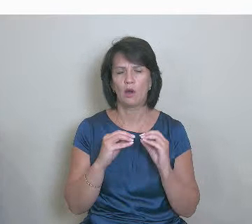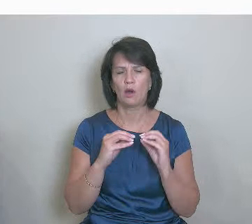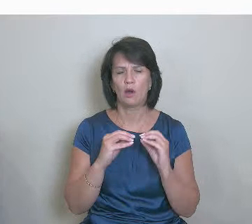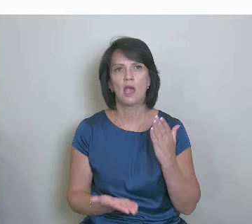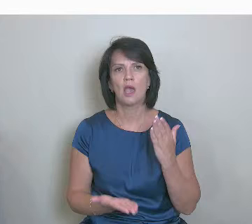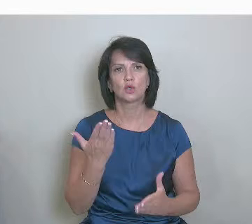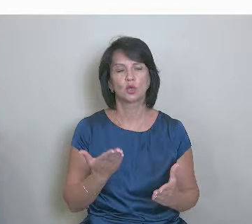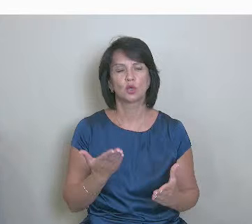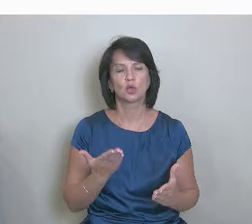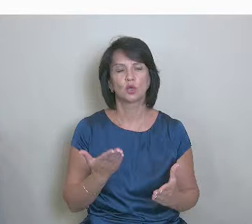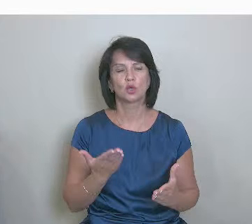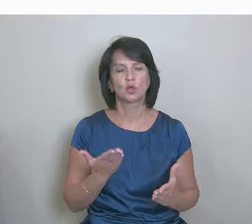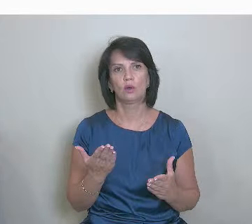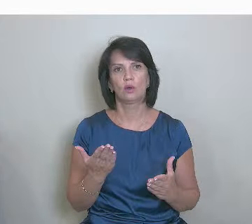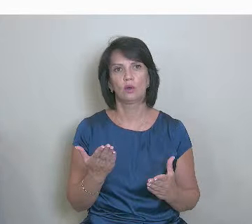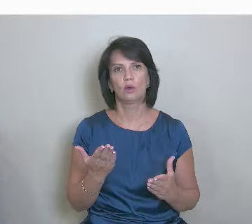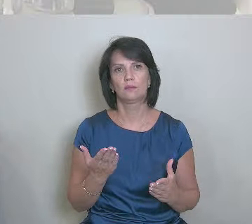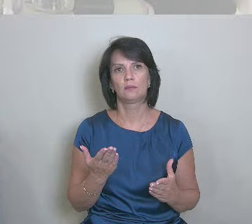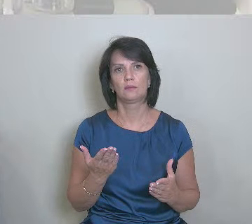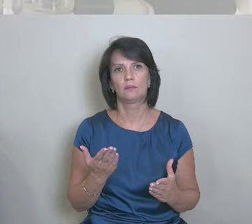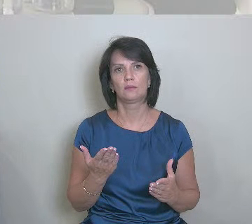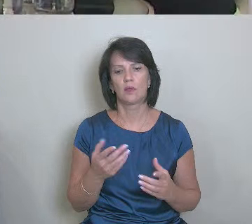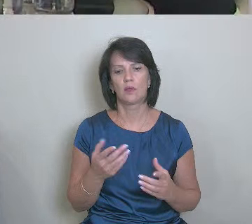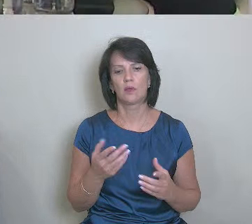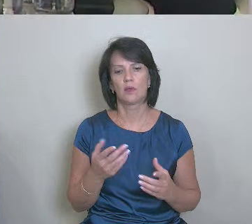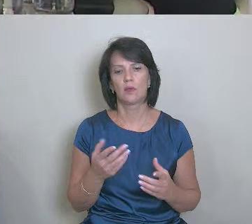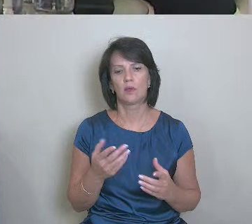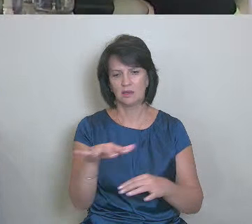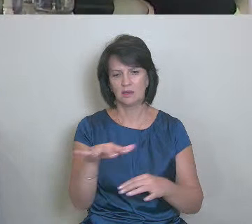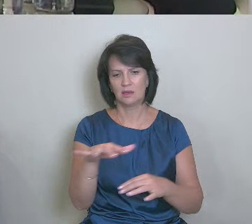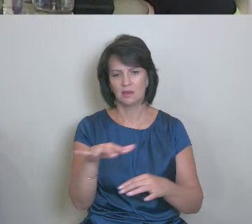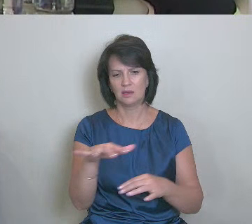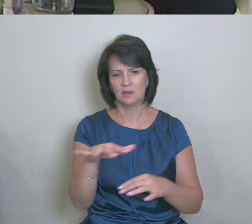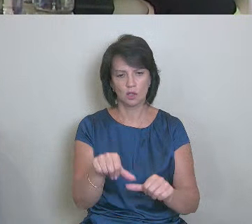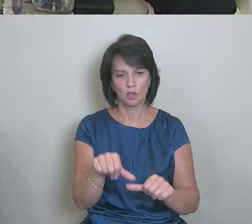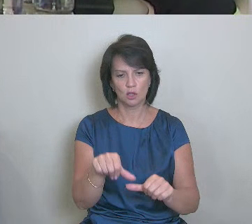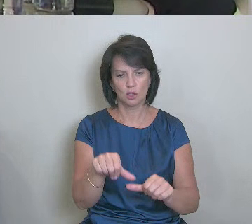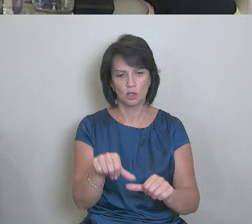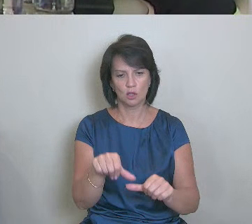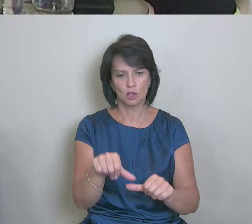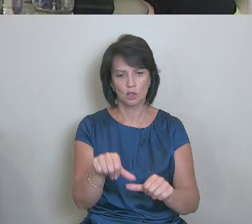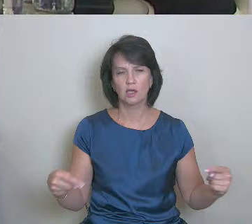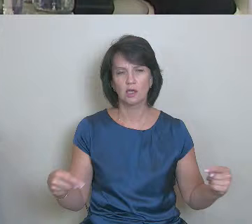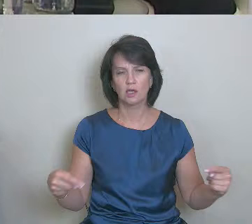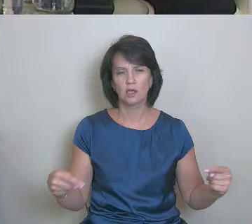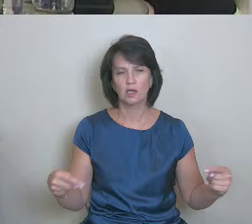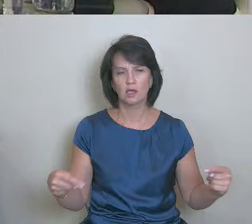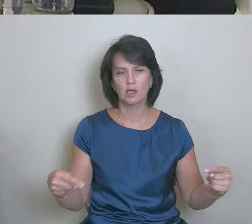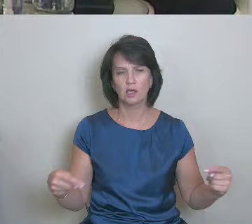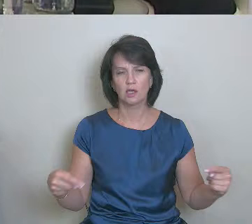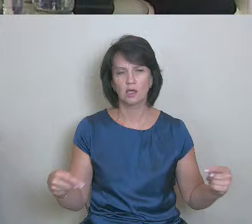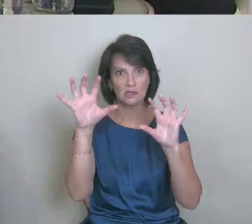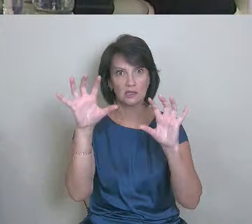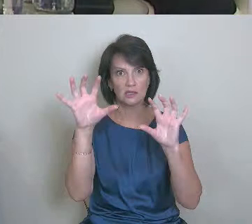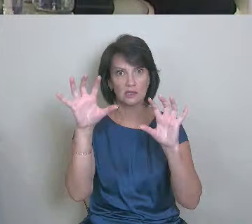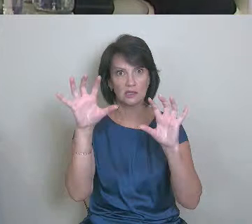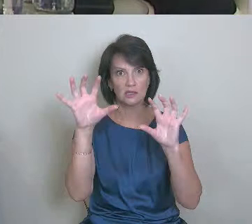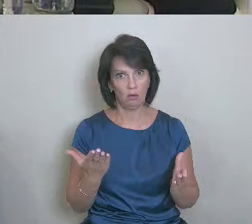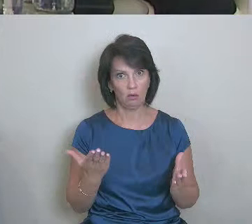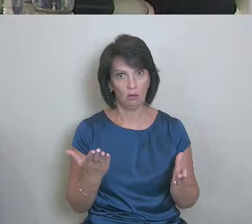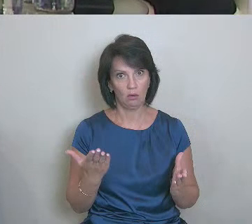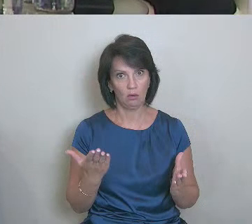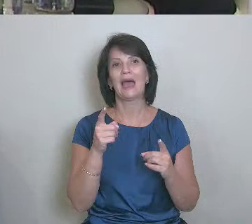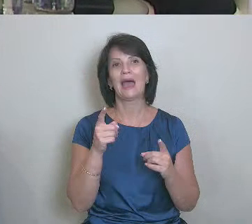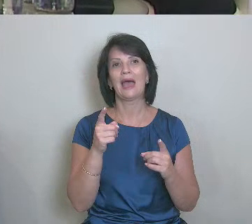acceptance of the references about criminal records, and this is a problem because different CECs